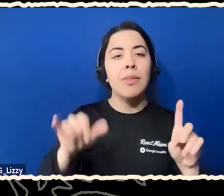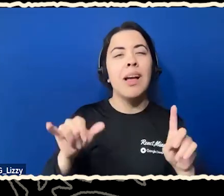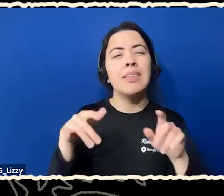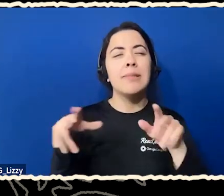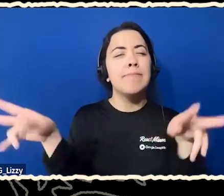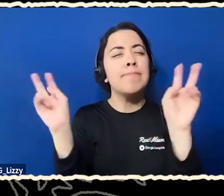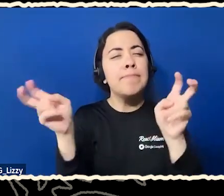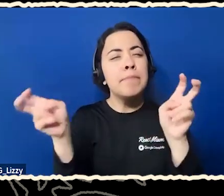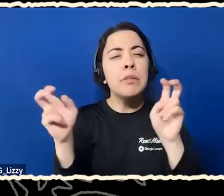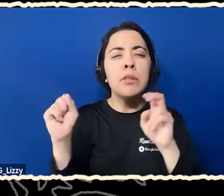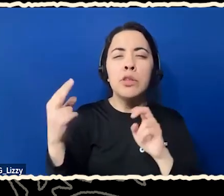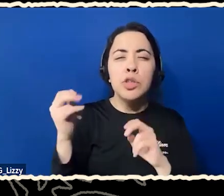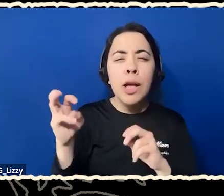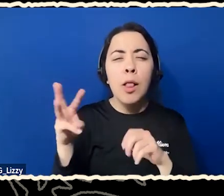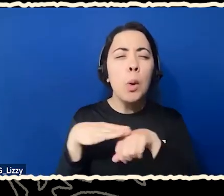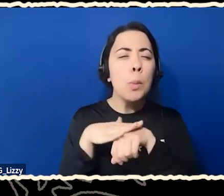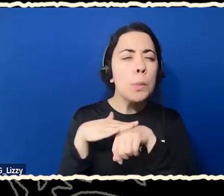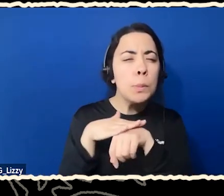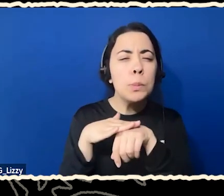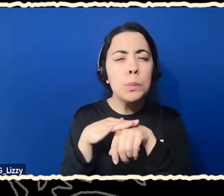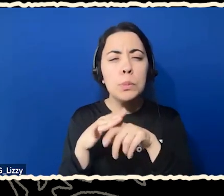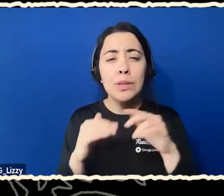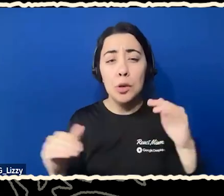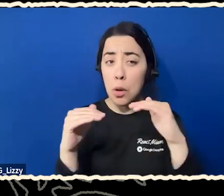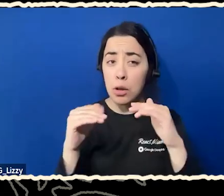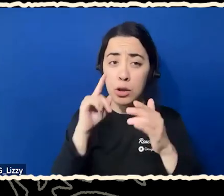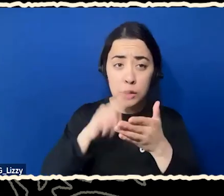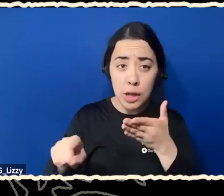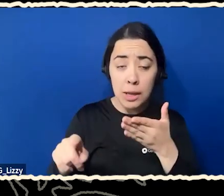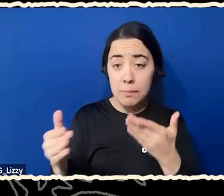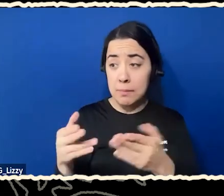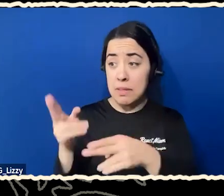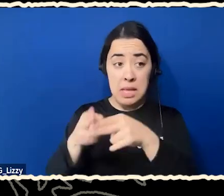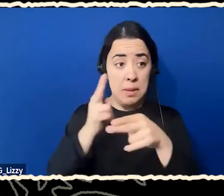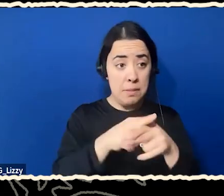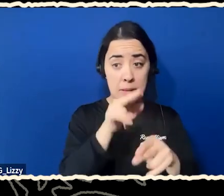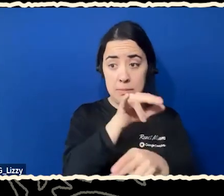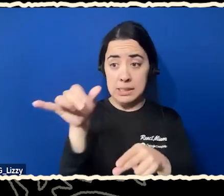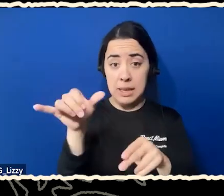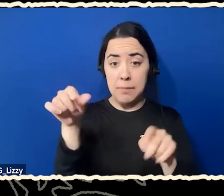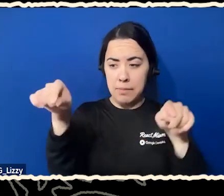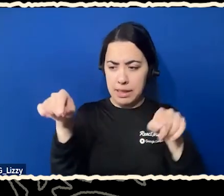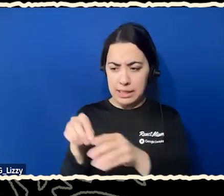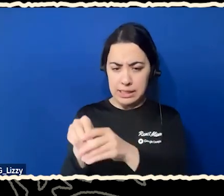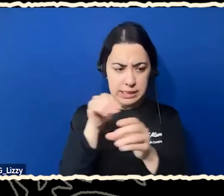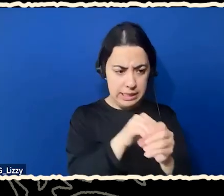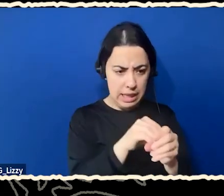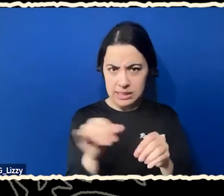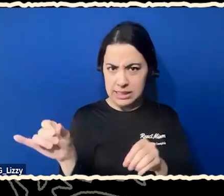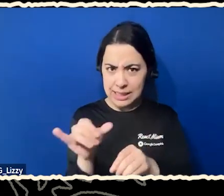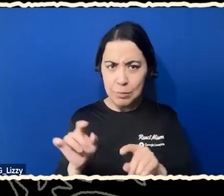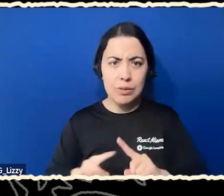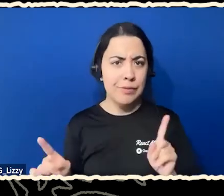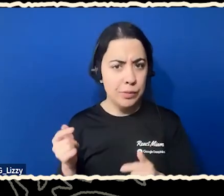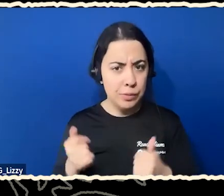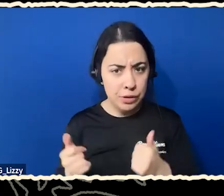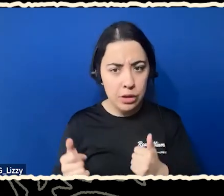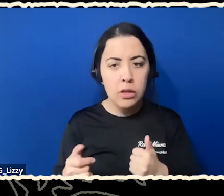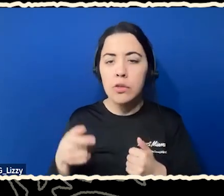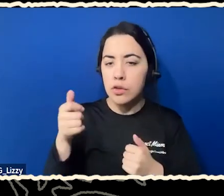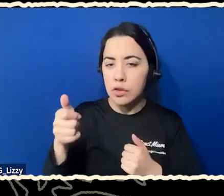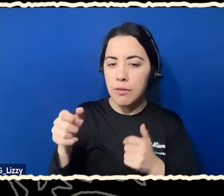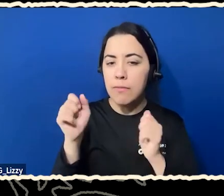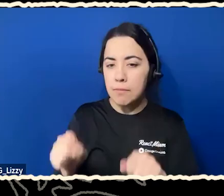may be different, but are the fields inside the same? So you can memoize your components. React automatically does the